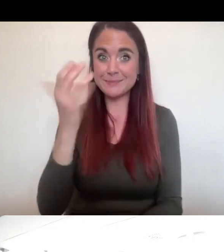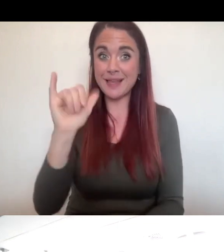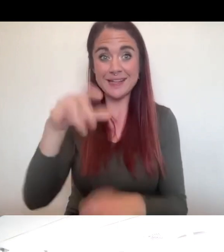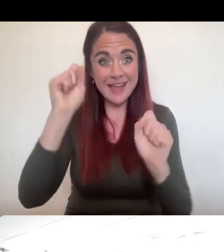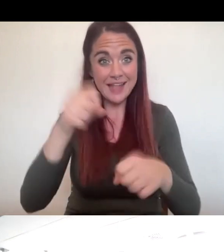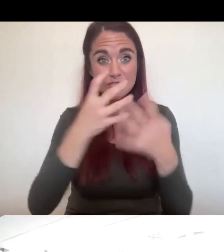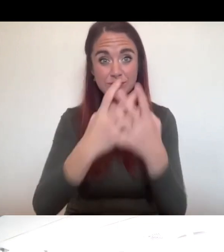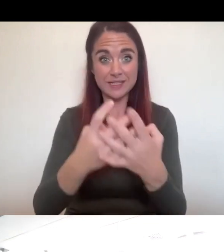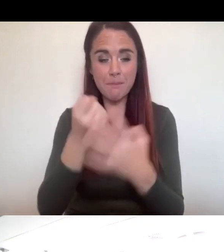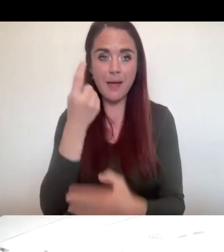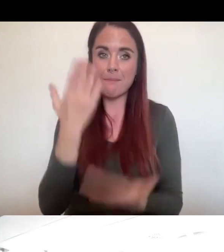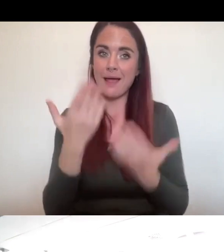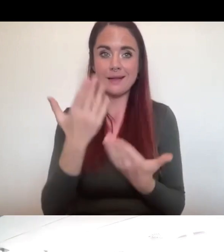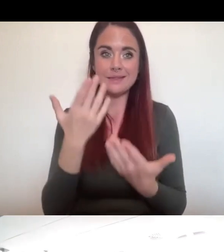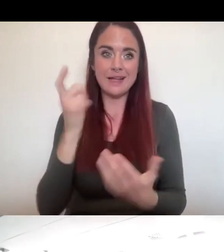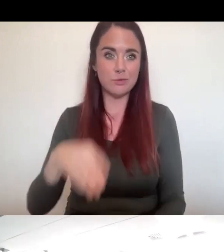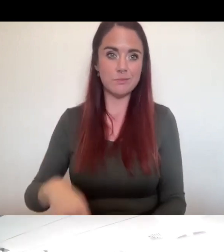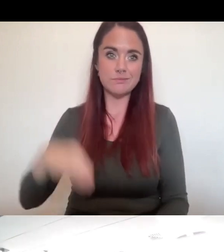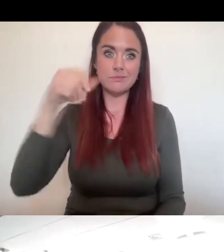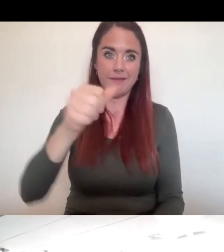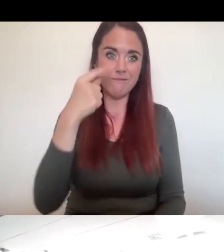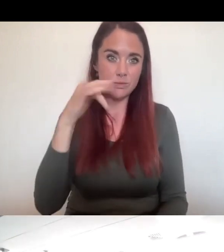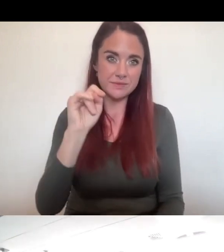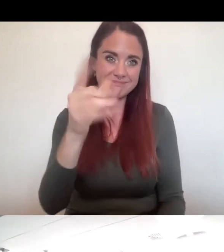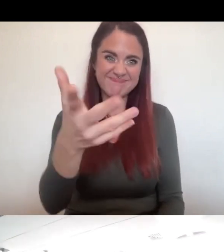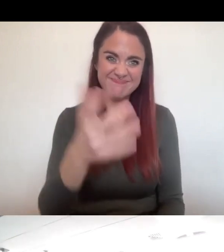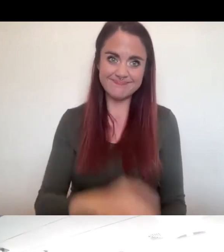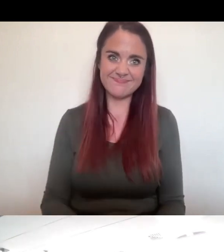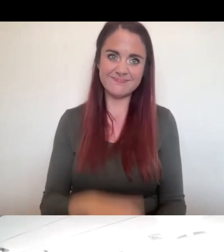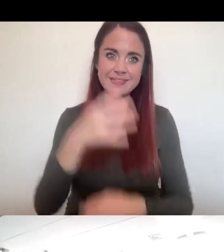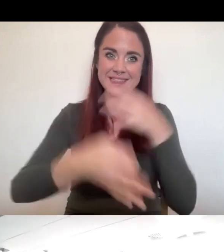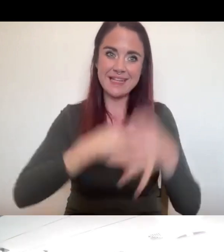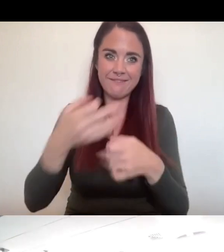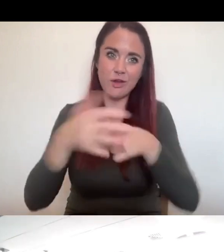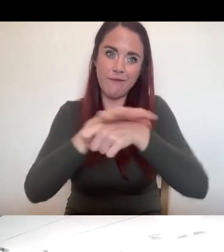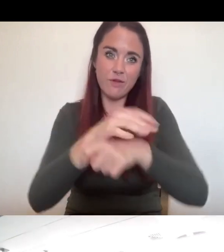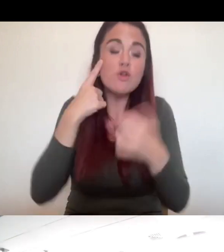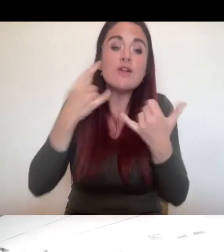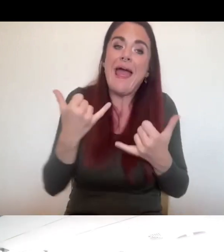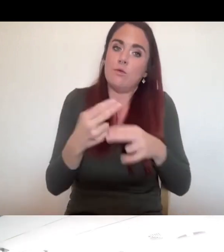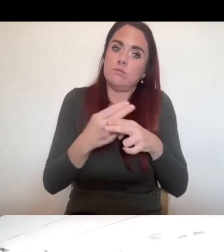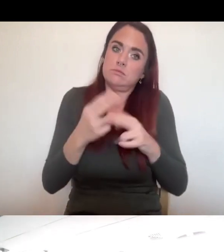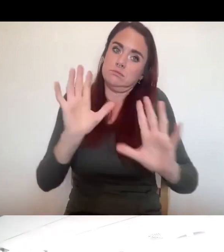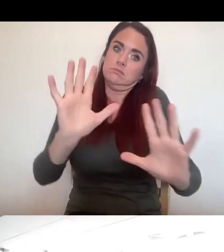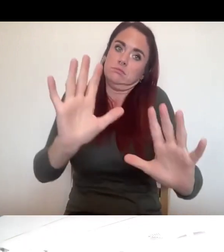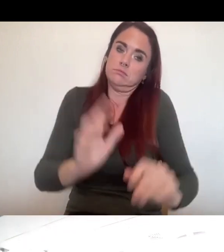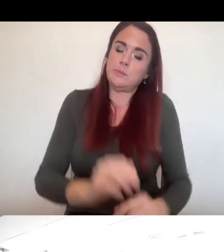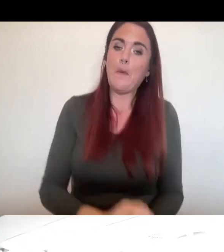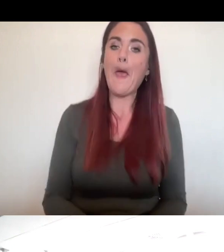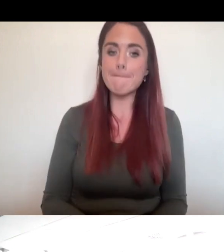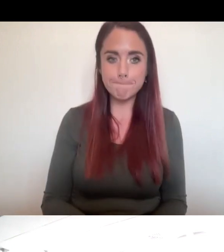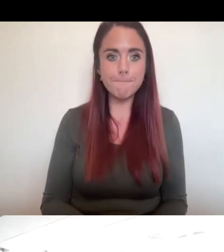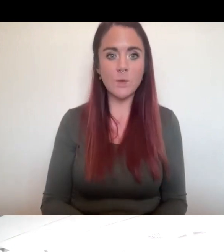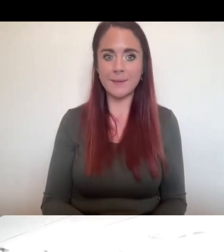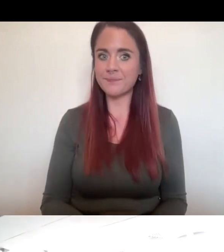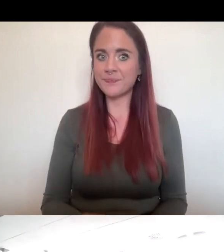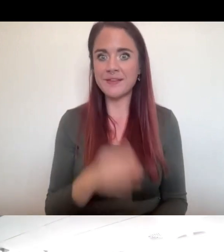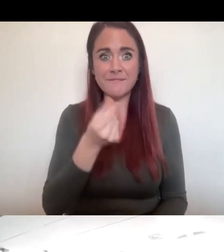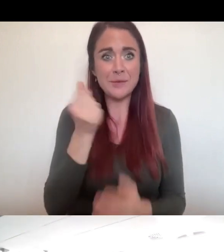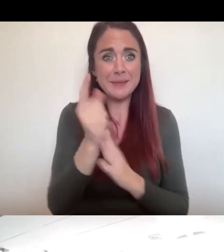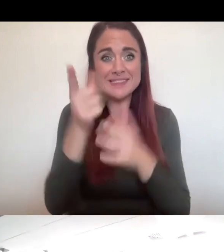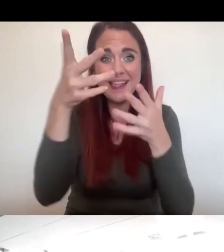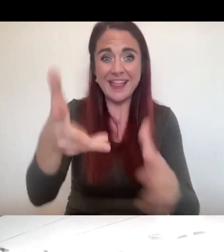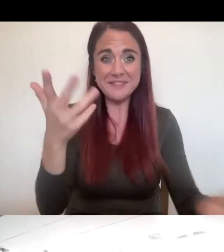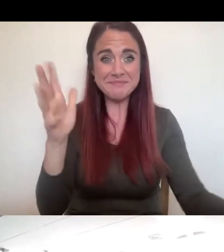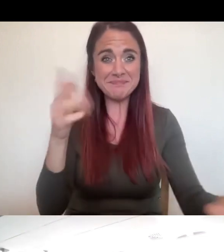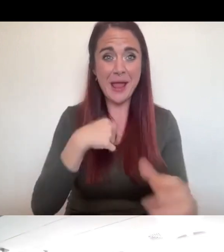screenings. It just might have to be out of pocket rather than being covered for the time being, at least. Okay, we only have a couple more minutes. I